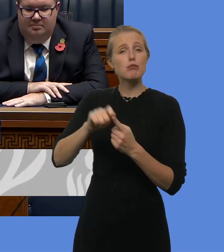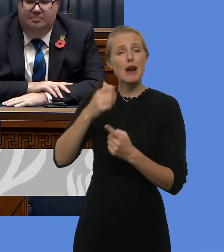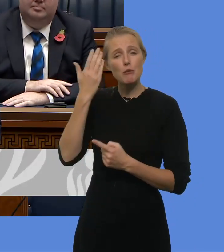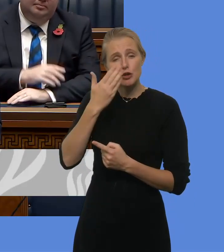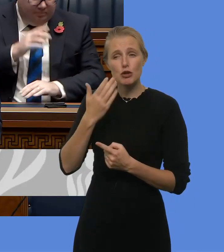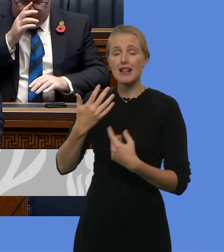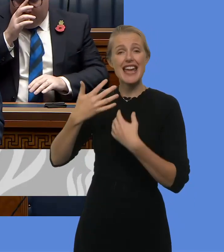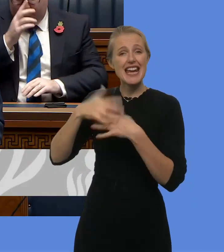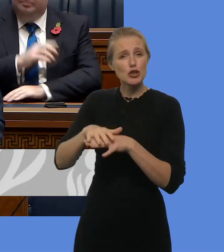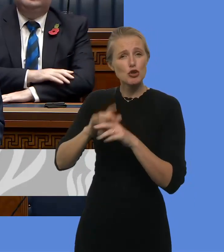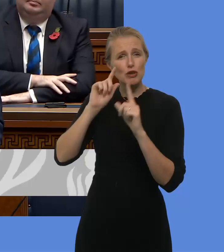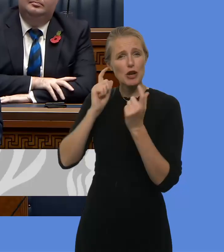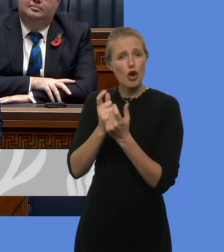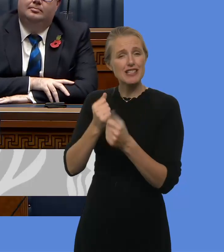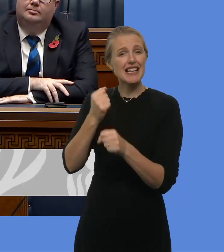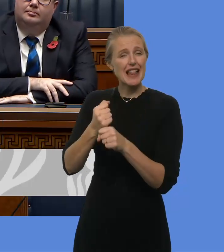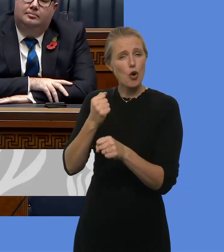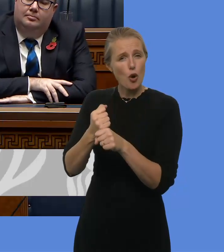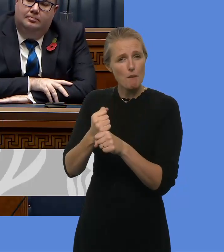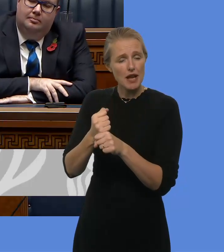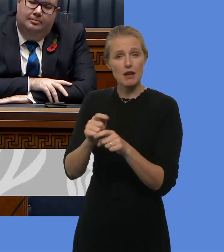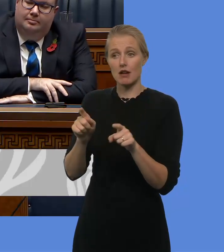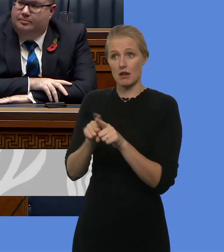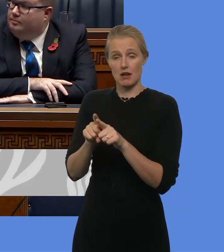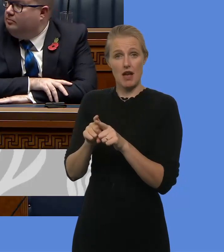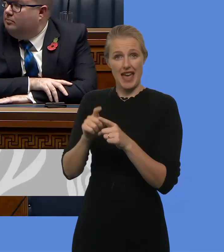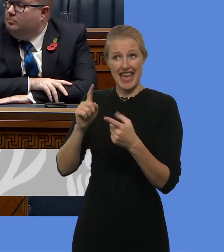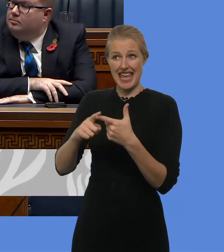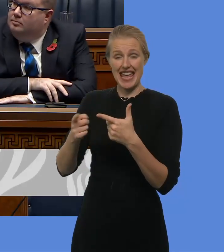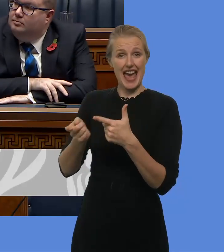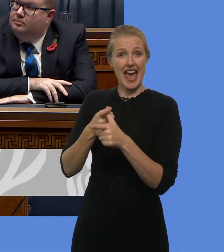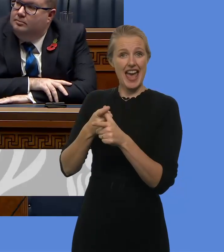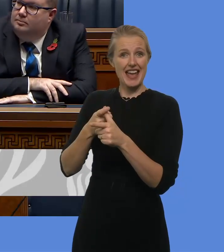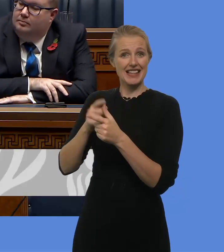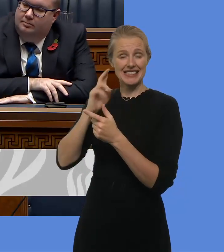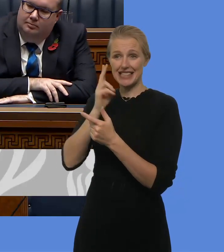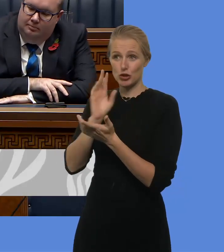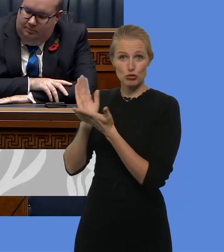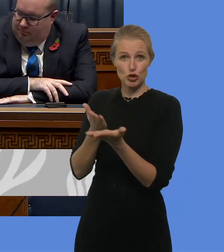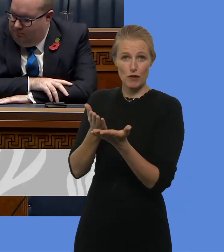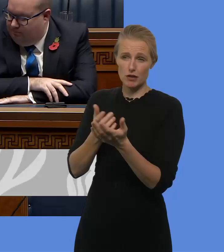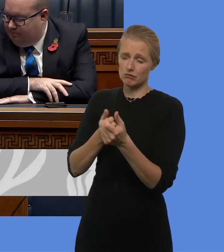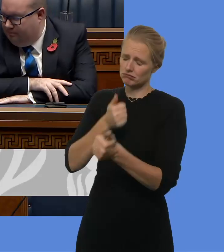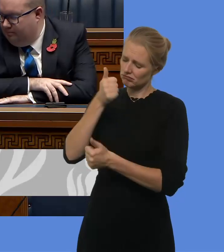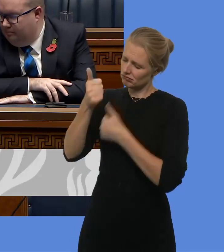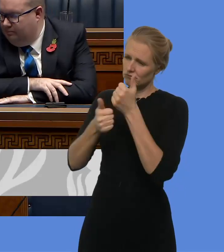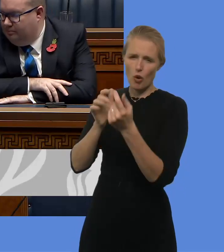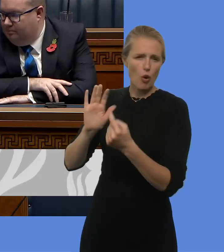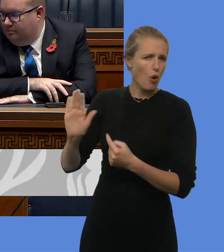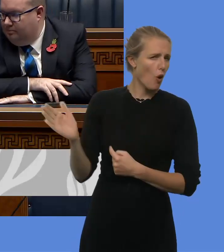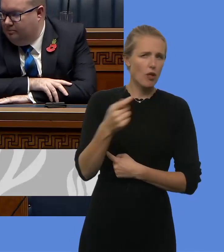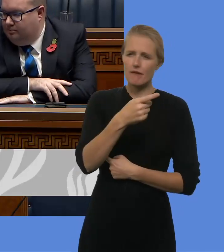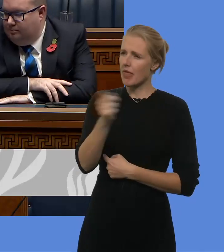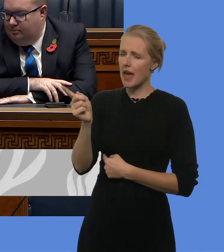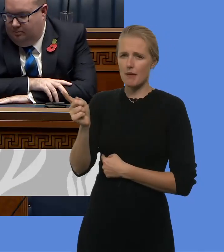School, Integrated College Glengormley, and the Education Authority's Sensory Service, who do a wonderful job in providing